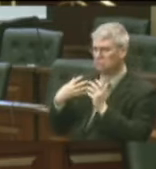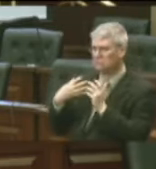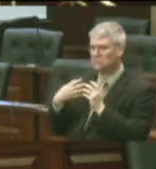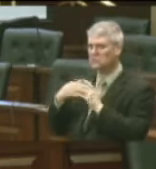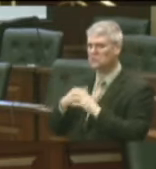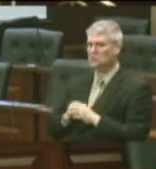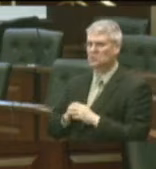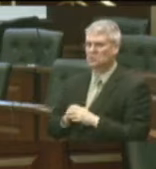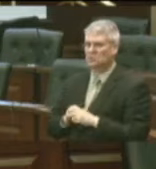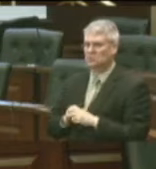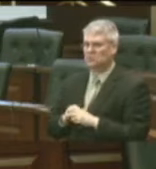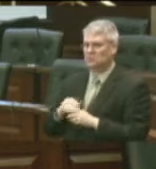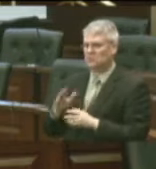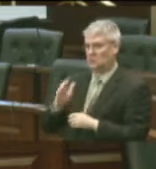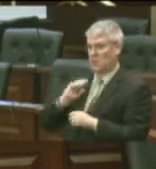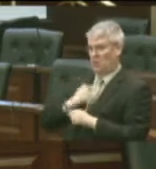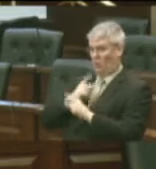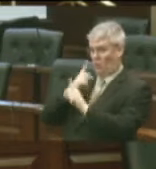Is